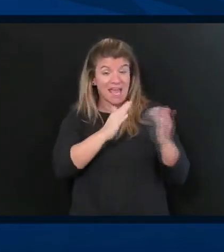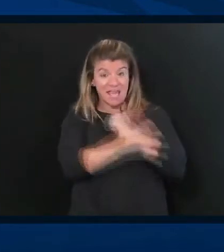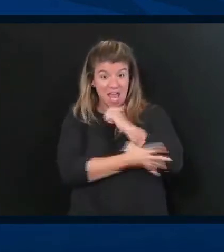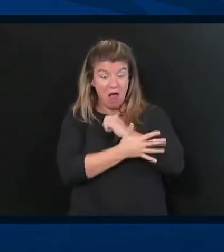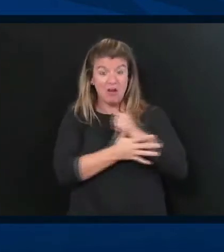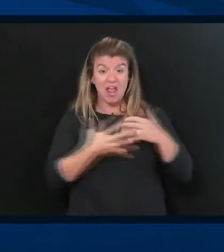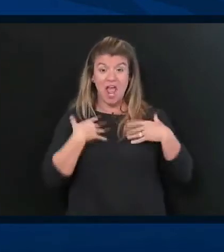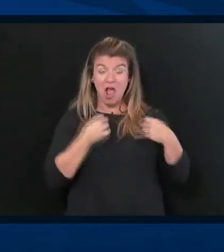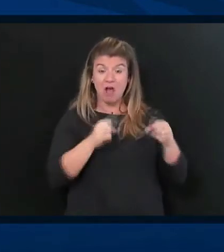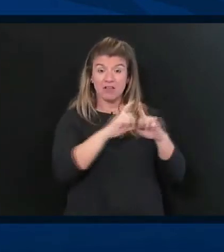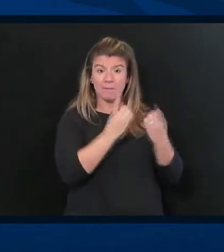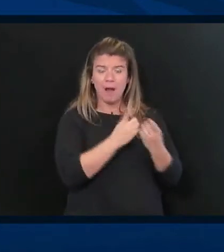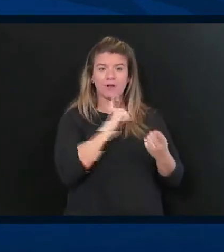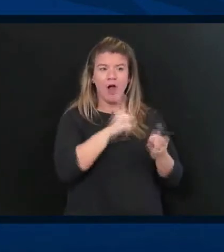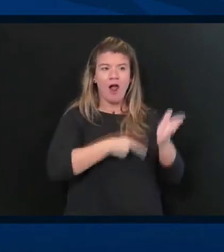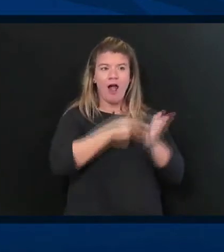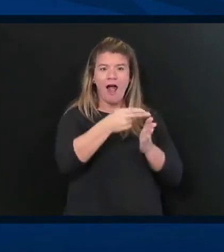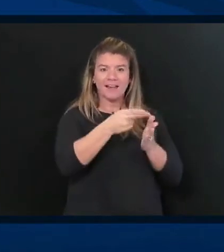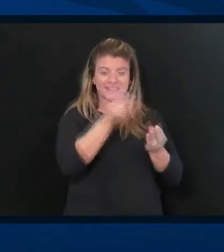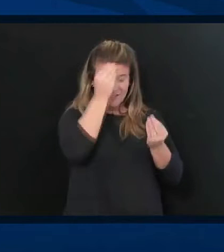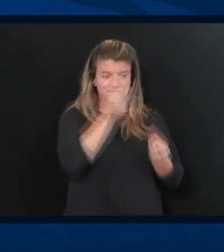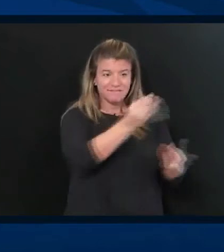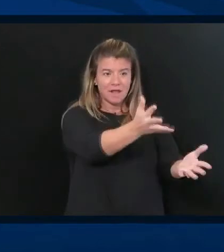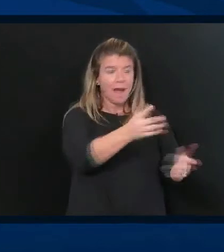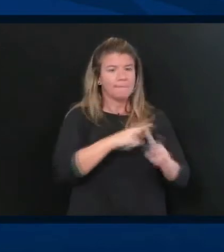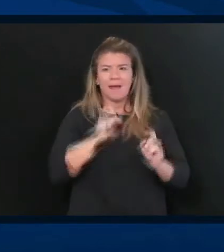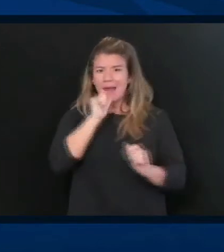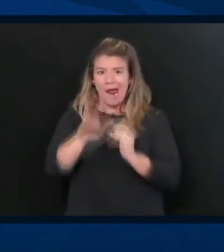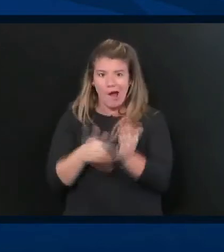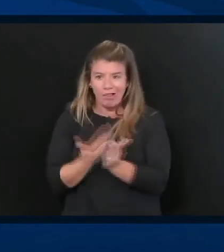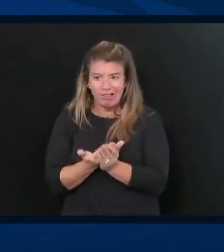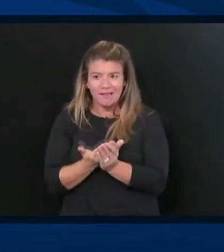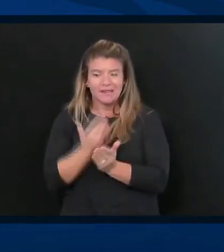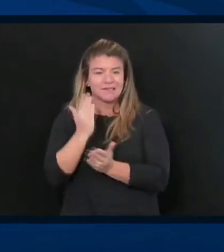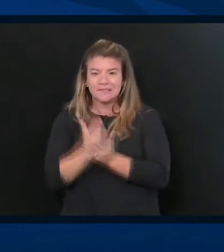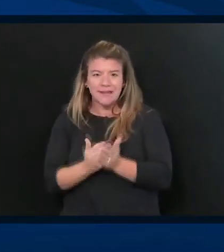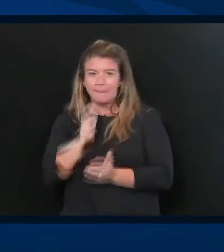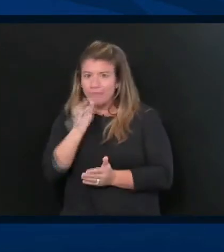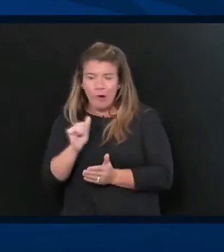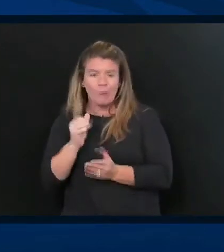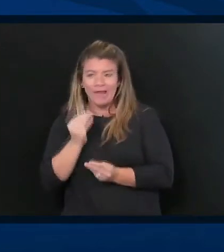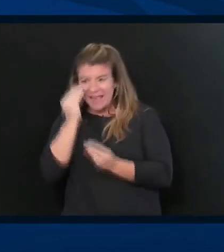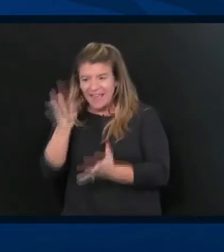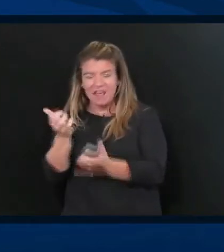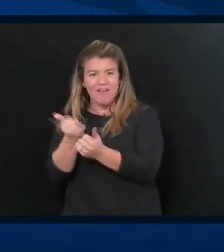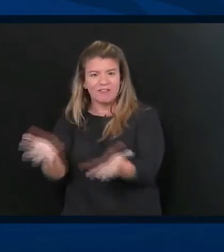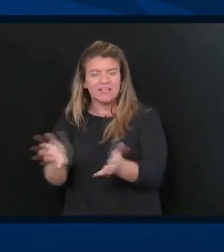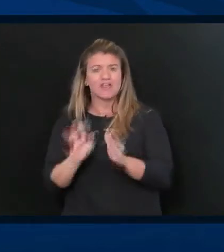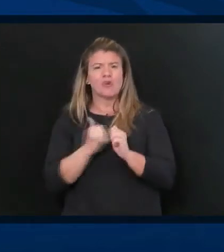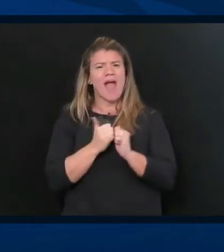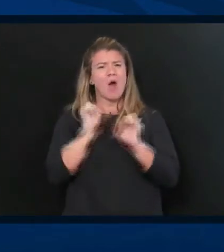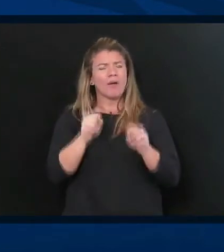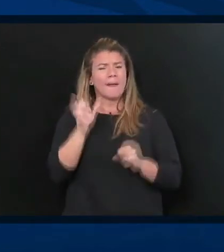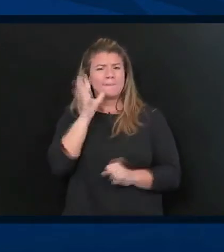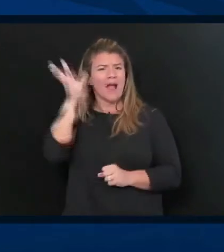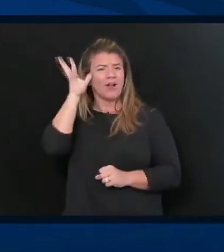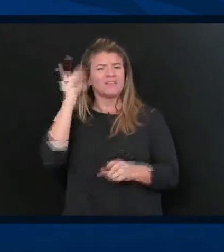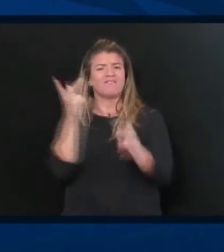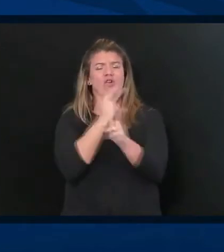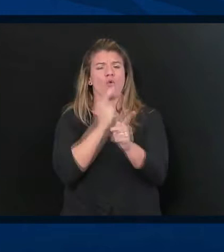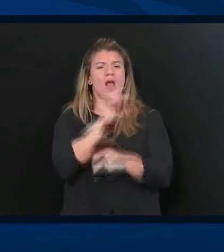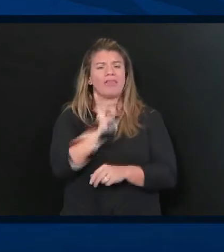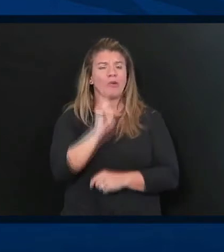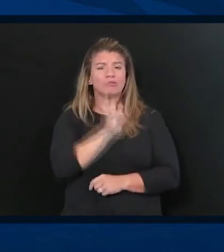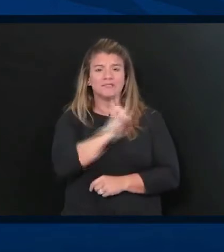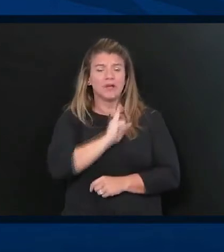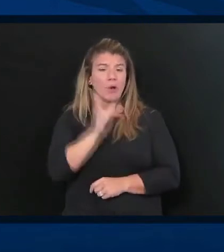not as transparent and they don't release those numbers. So we'll have to find an answer for how to figure out, both for us and for parents, about those single cases, which